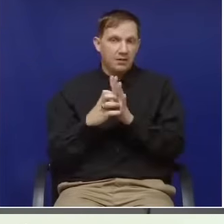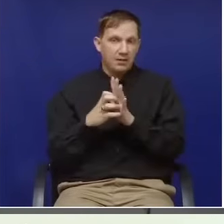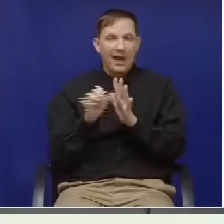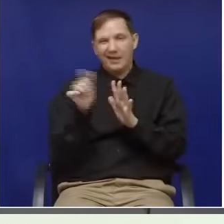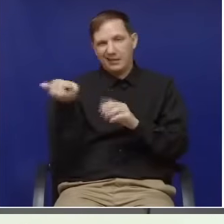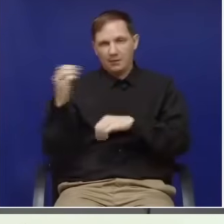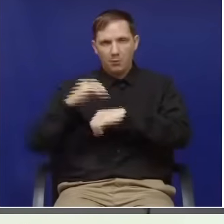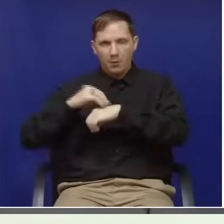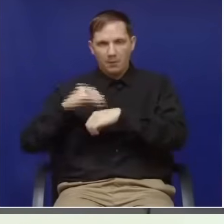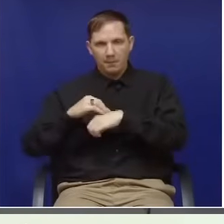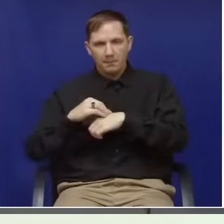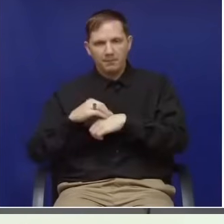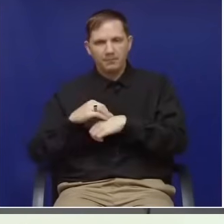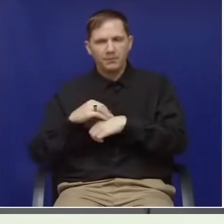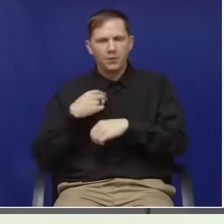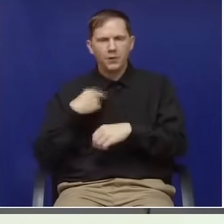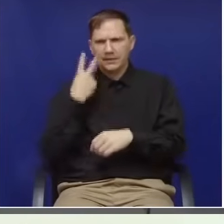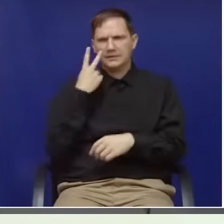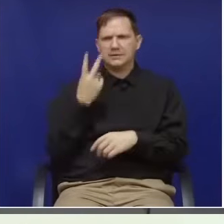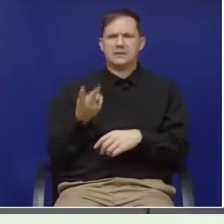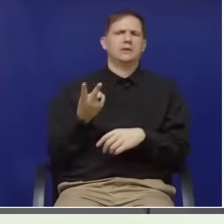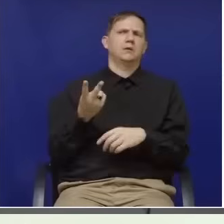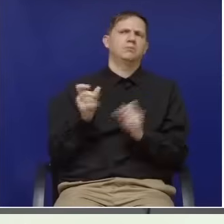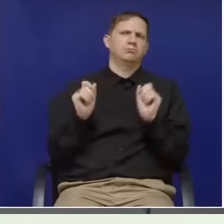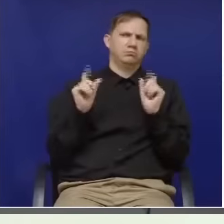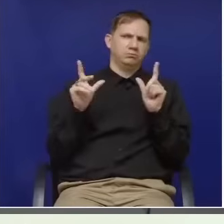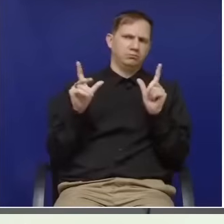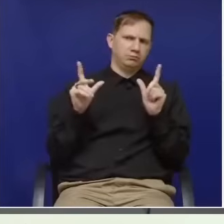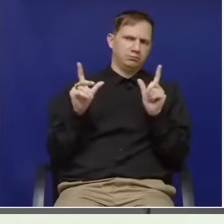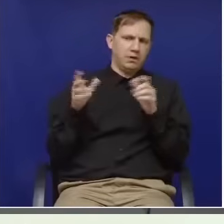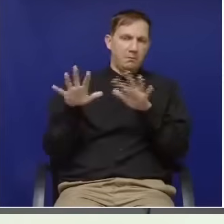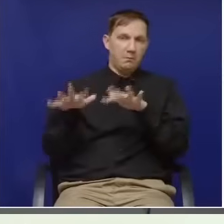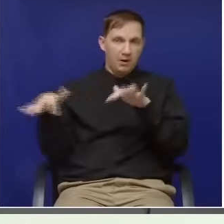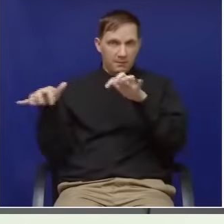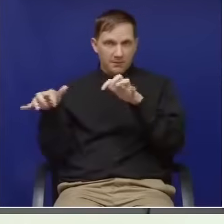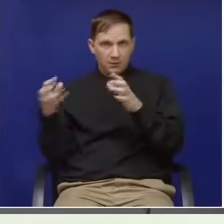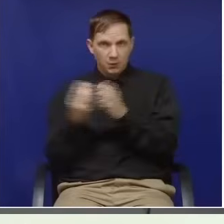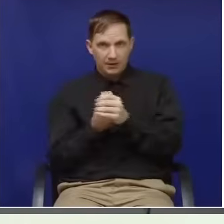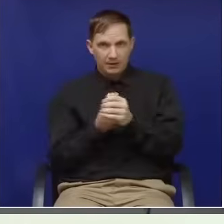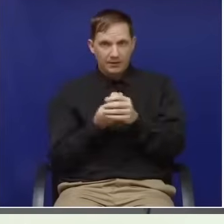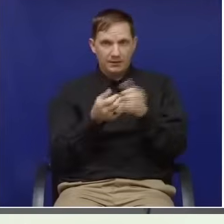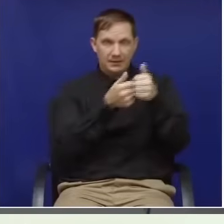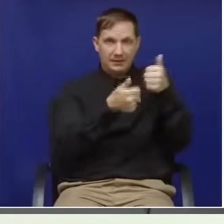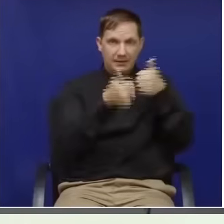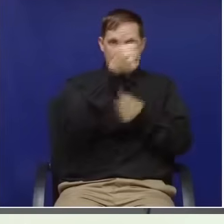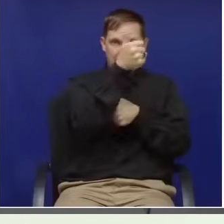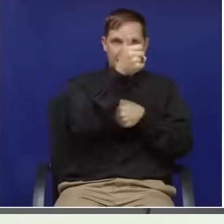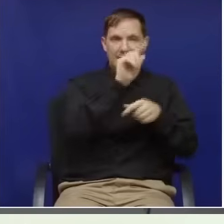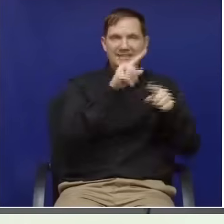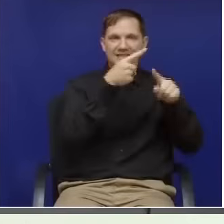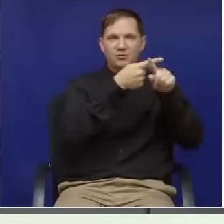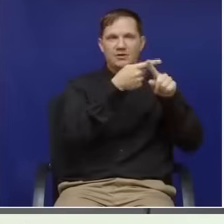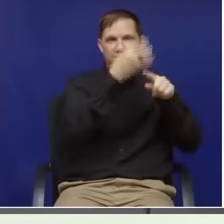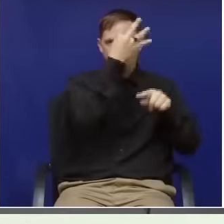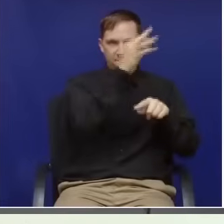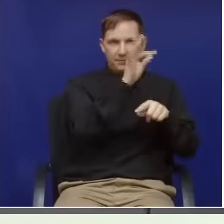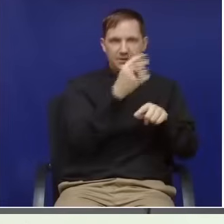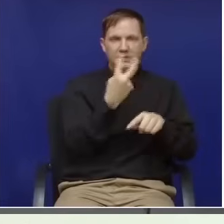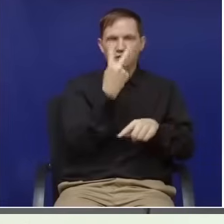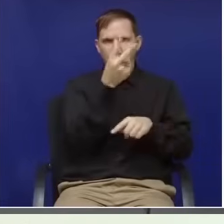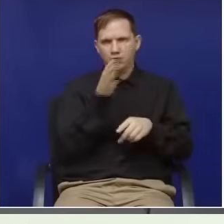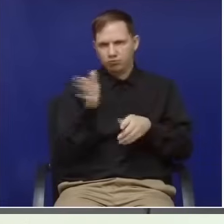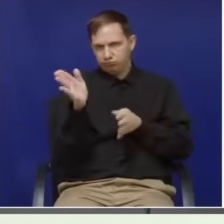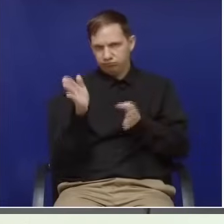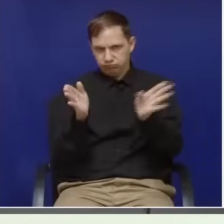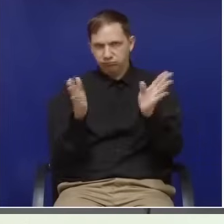issue, is that because we realized that Parliament, together with the executive as two arms of the states, had opportunities